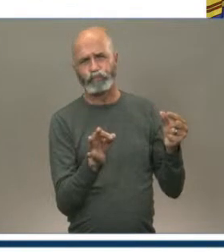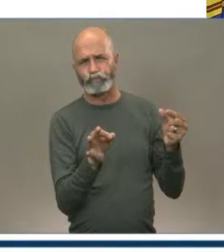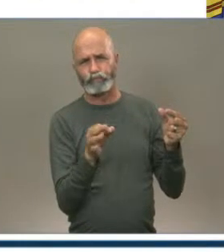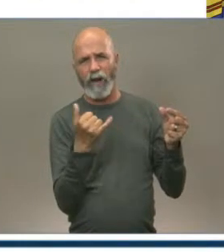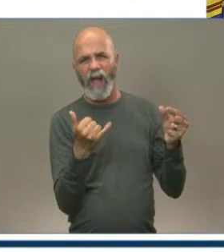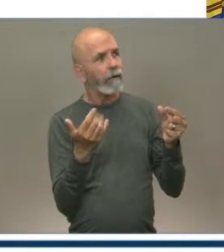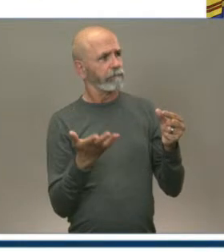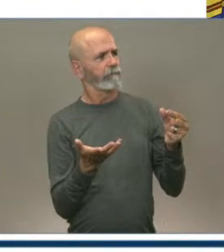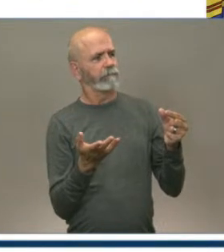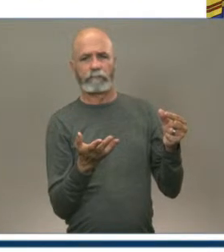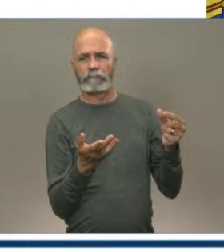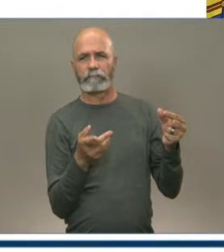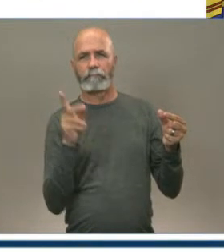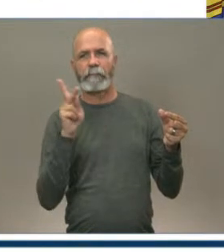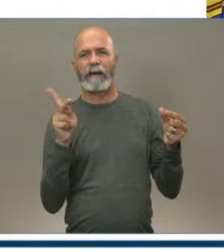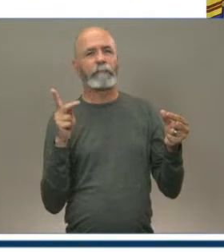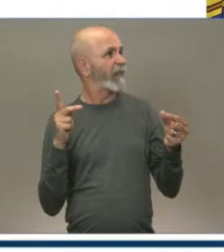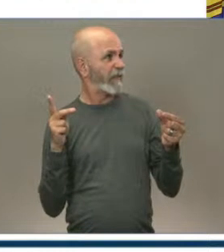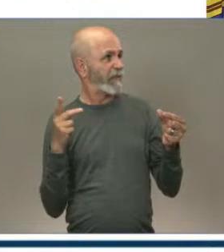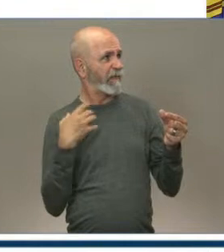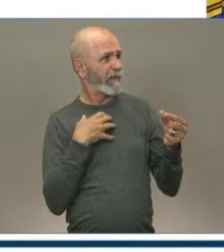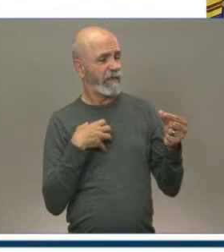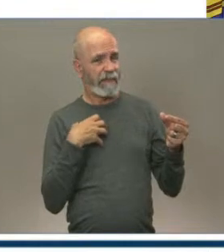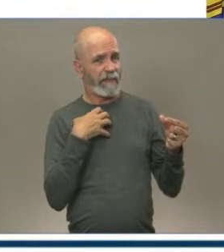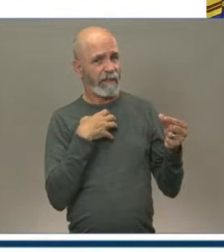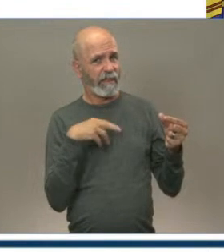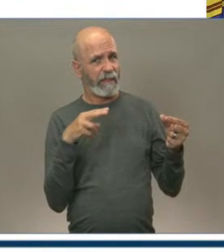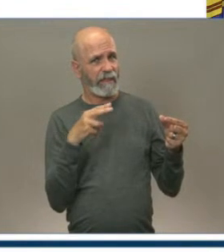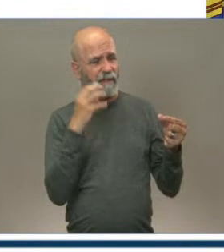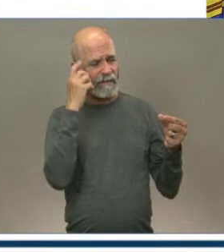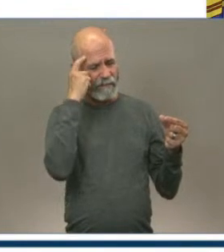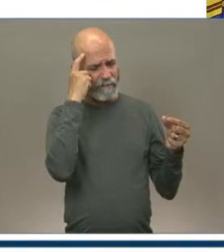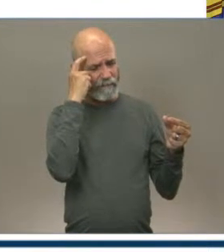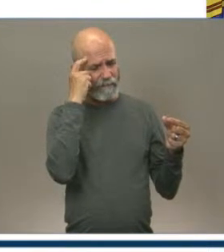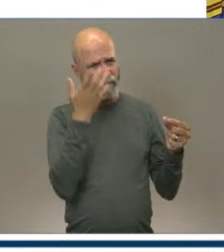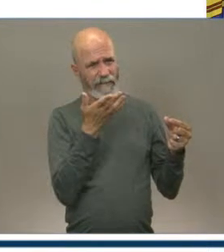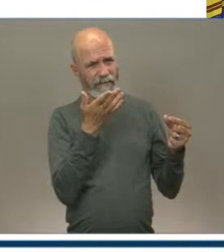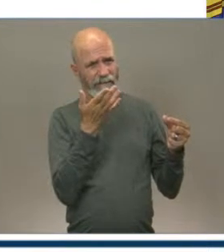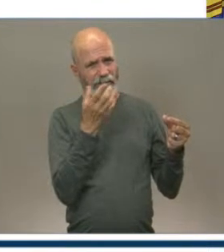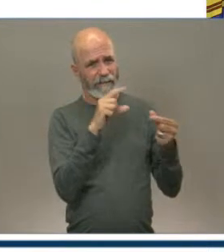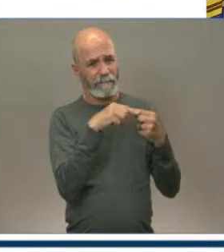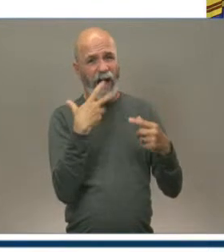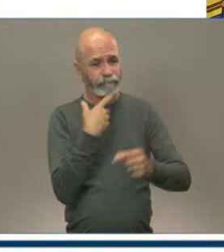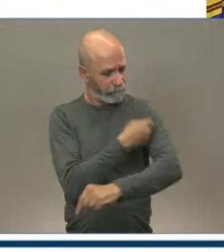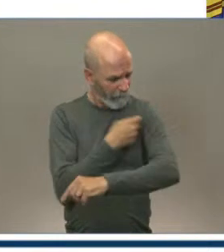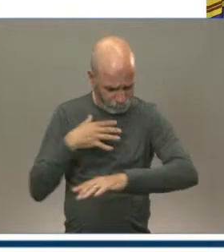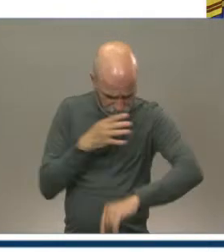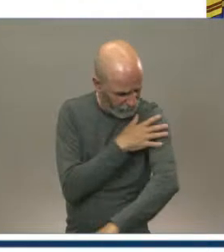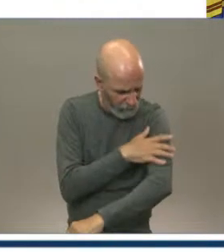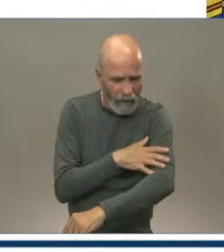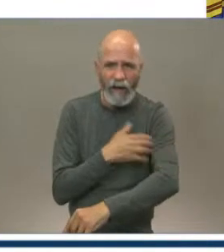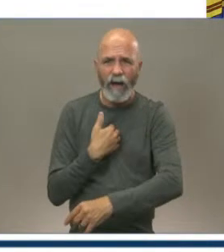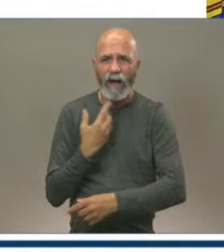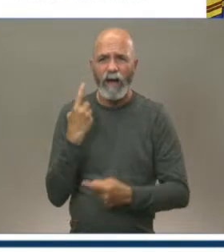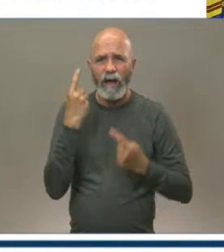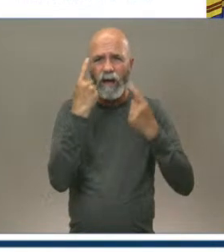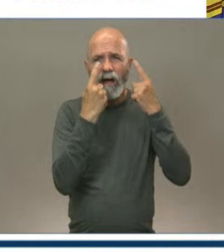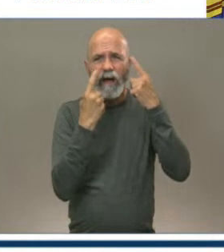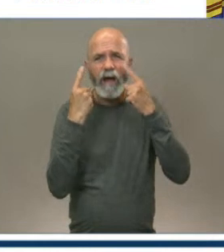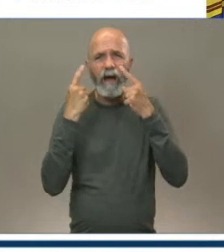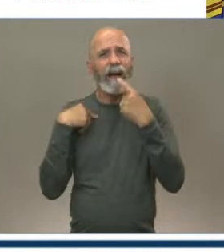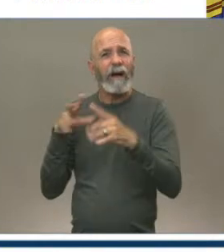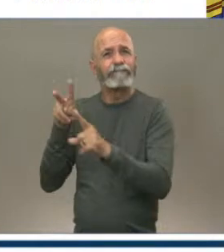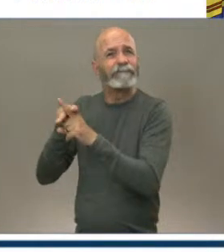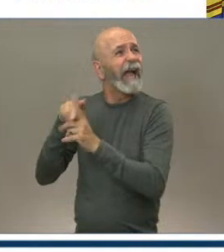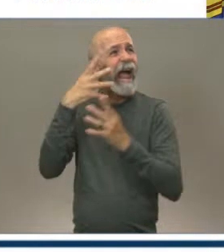they see that the province is now hitting pause on taking any more and, in fact, canceling appointments for people who already have those? So